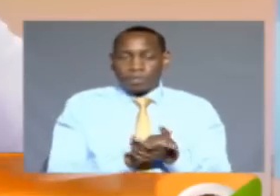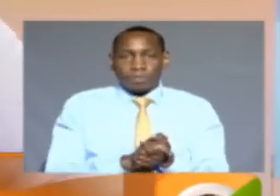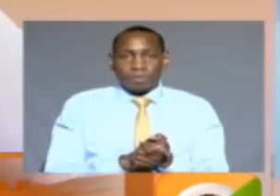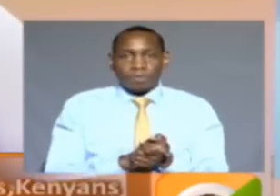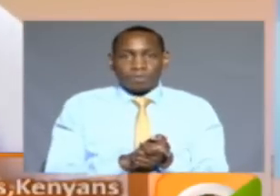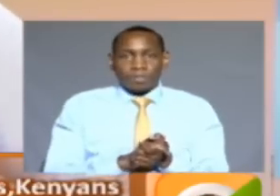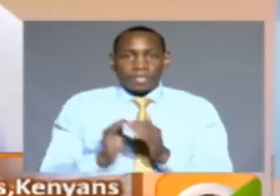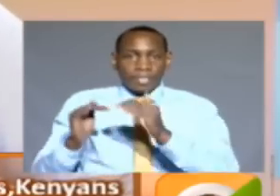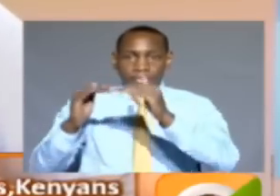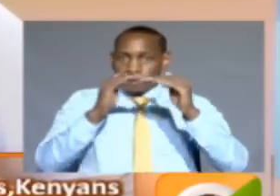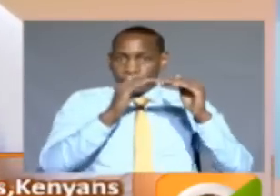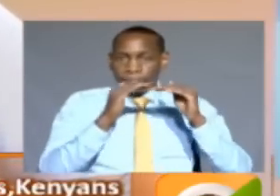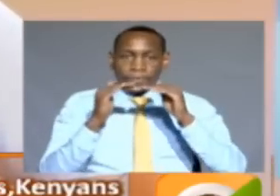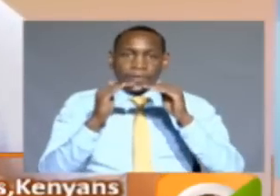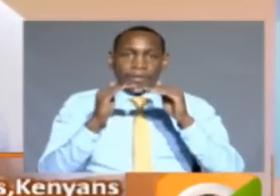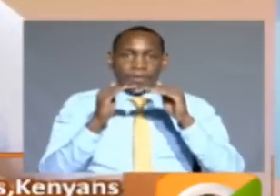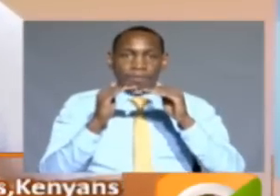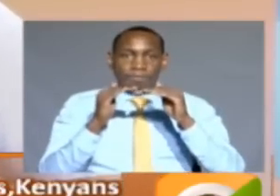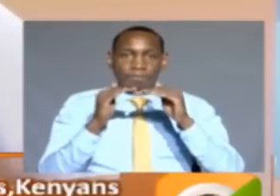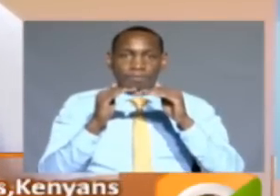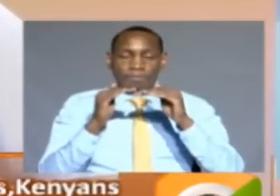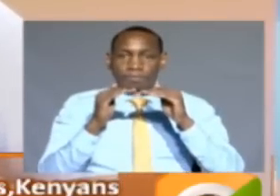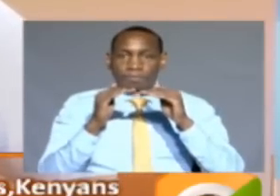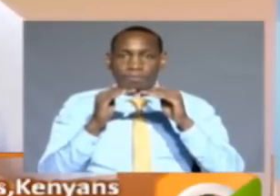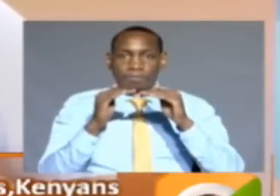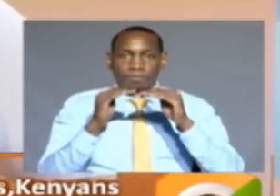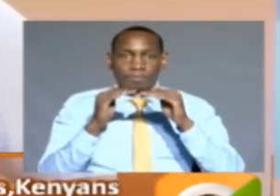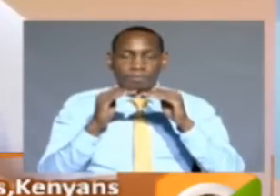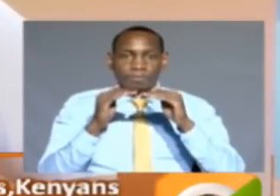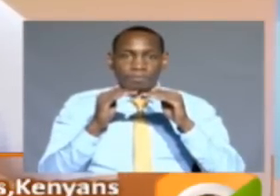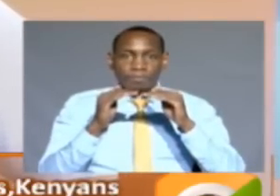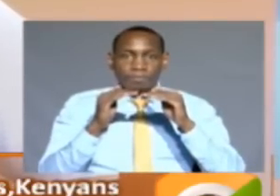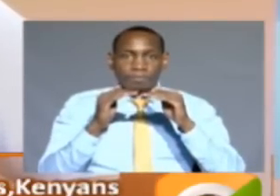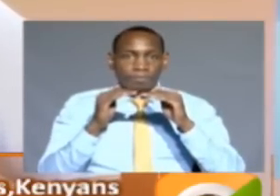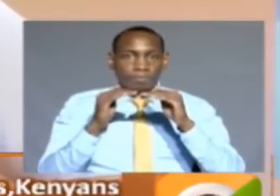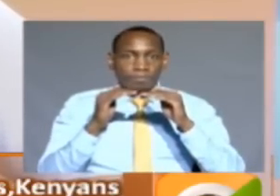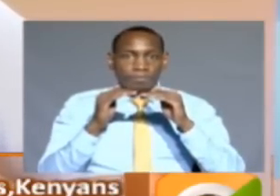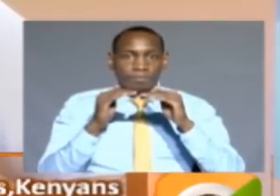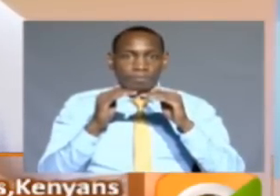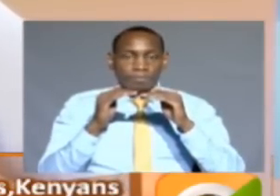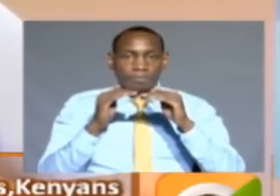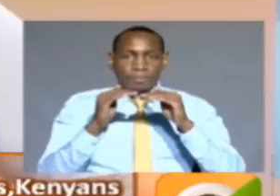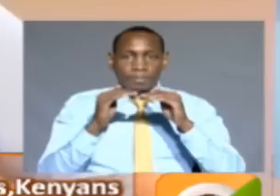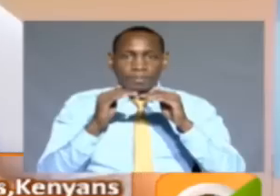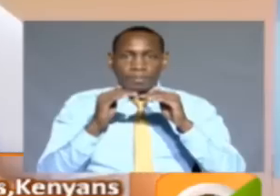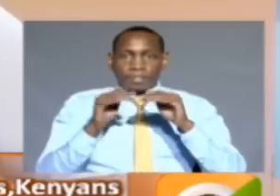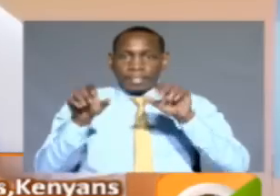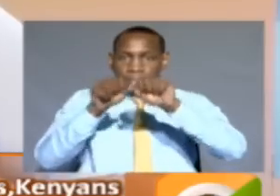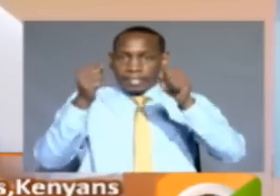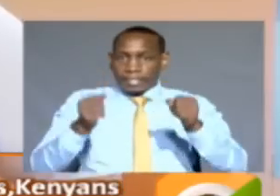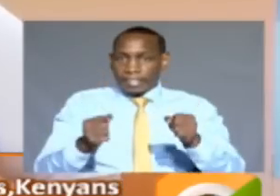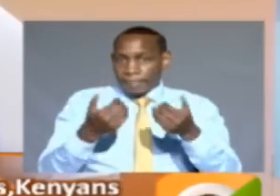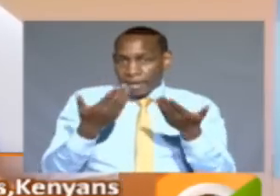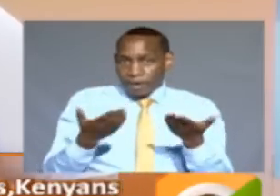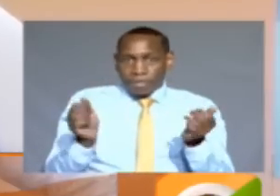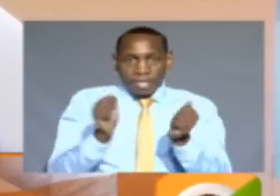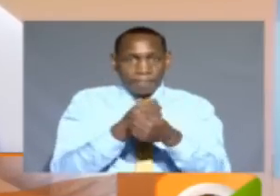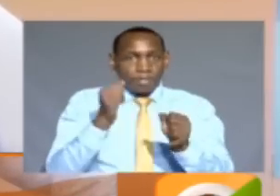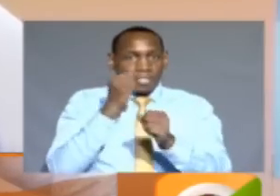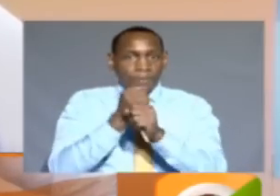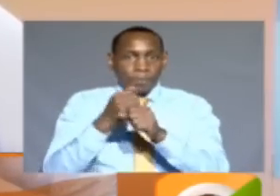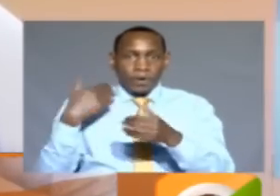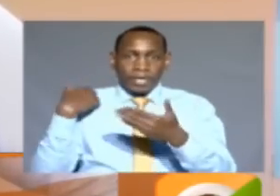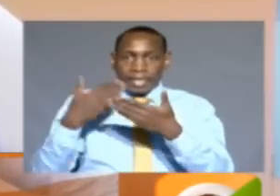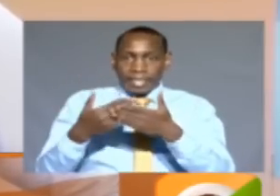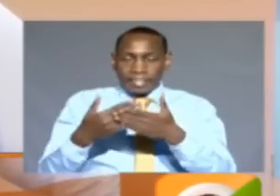plumbing equivalent of an airlock. If you know about plumbing and airlocks, meaning the system can't function well until